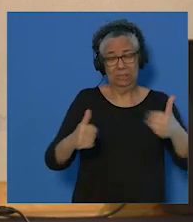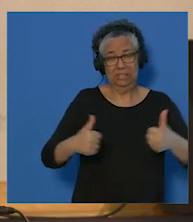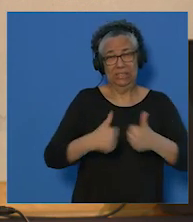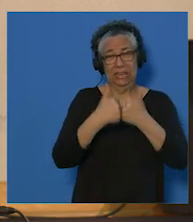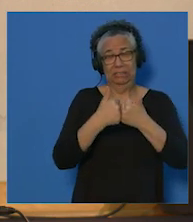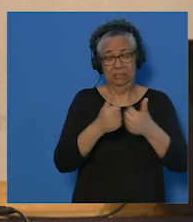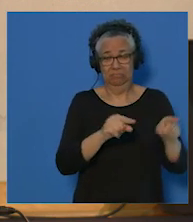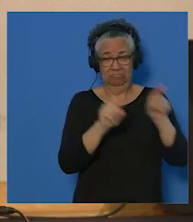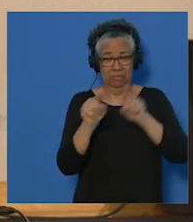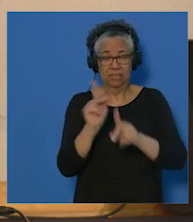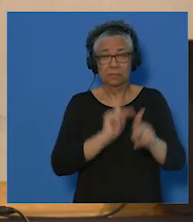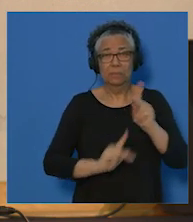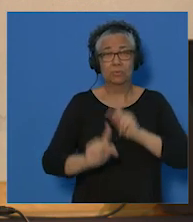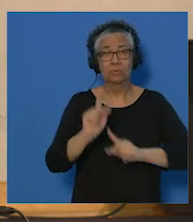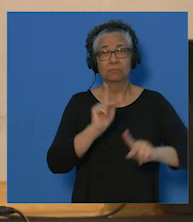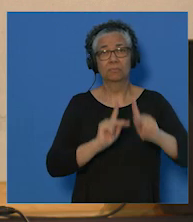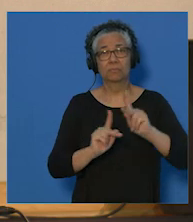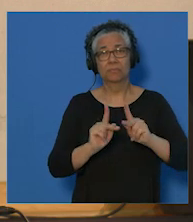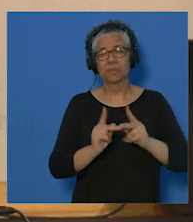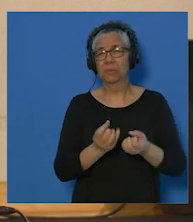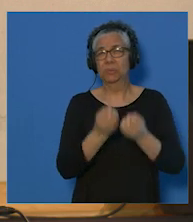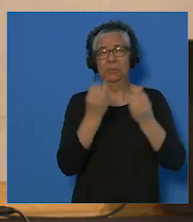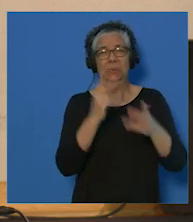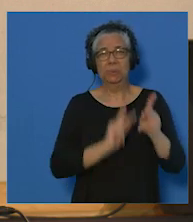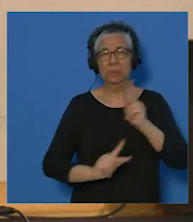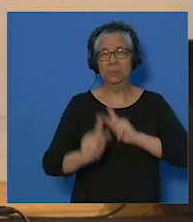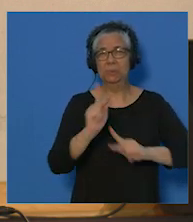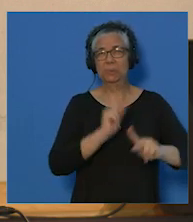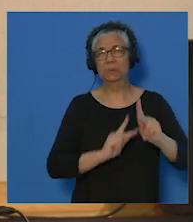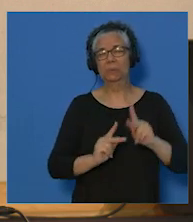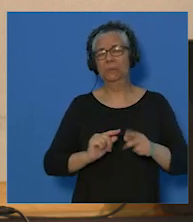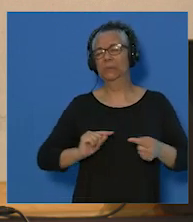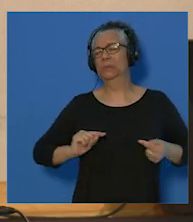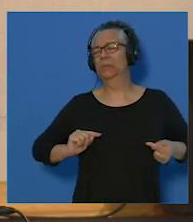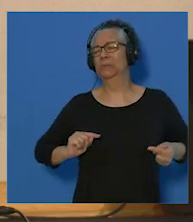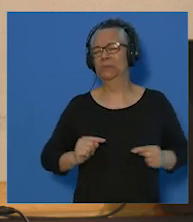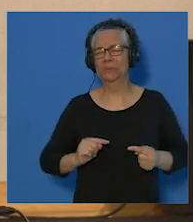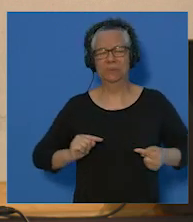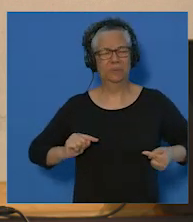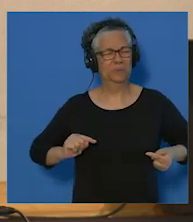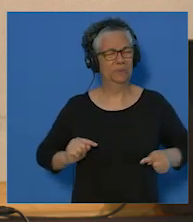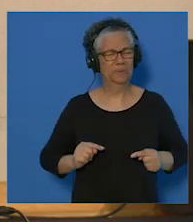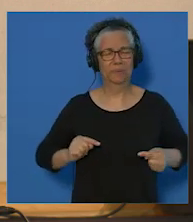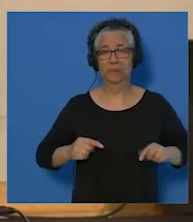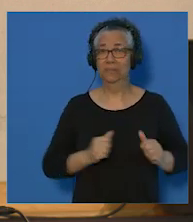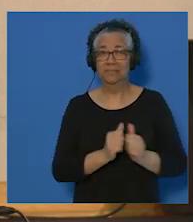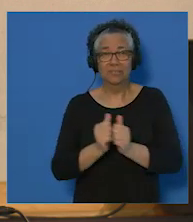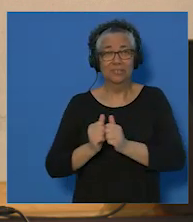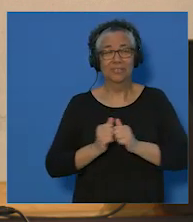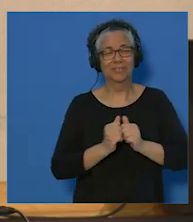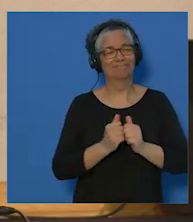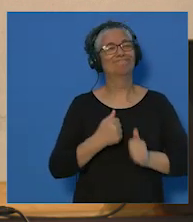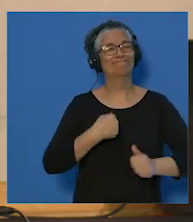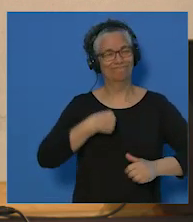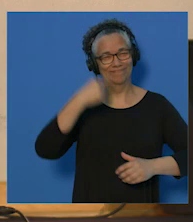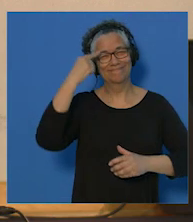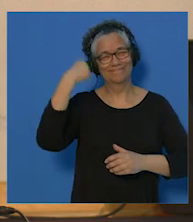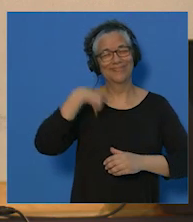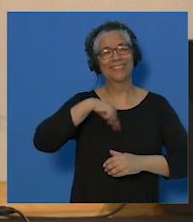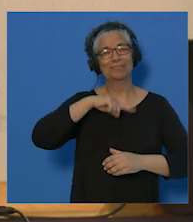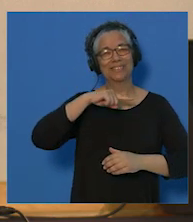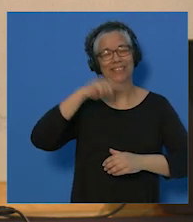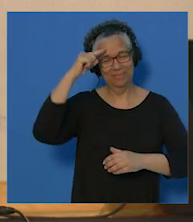as a people. There are far too many people still hurting, and together, I believe that we will find